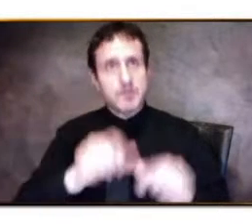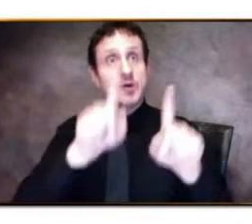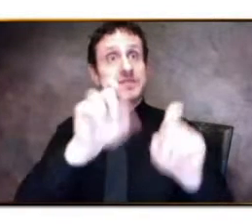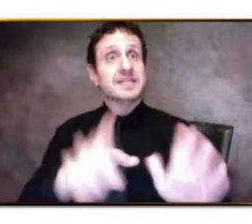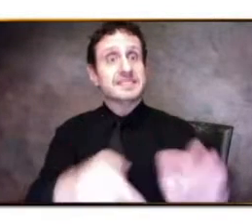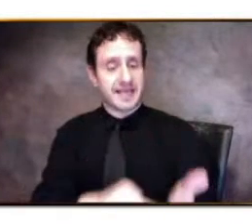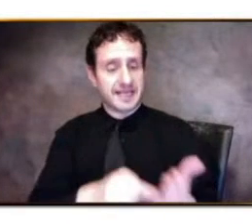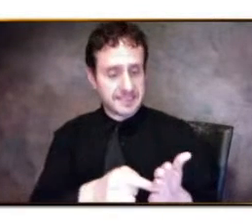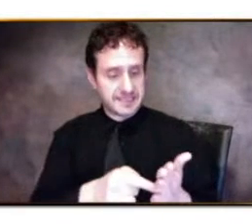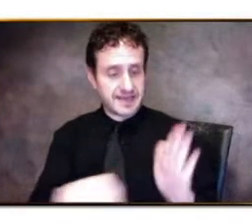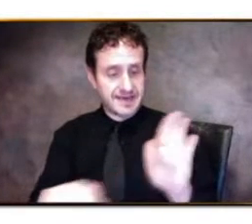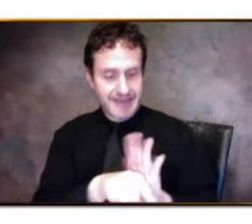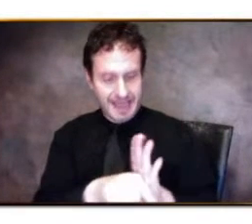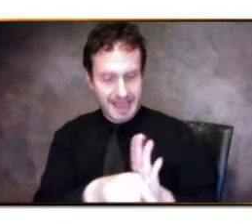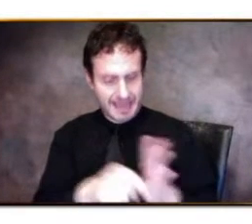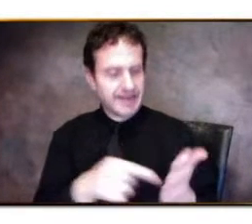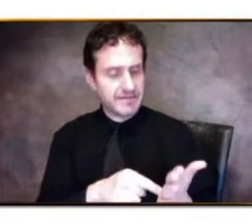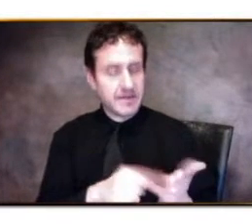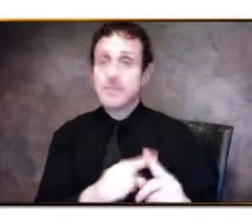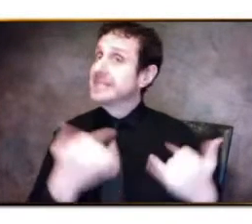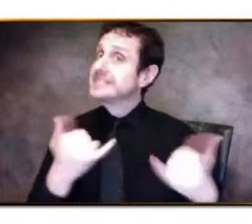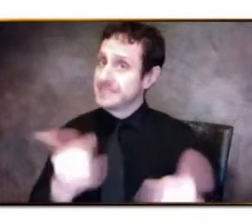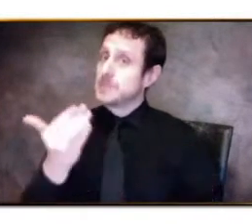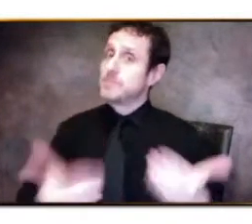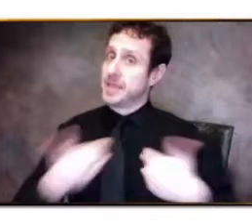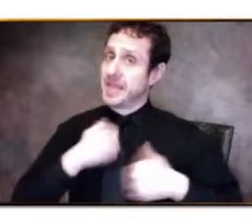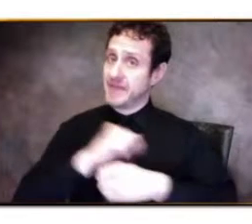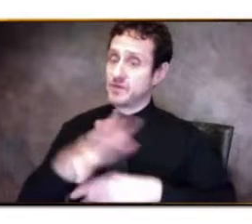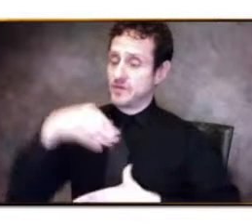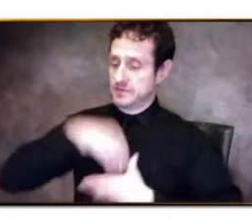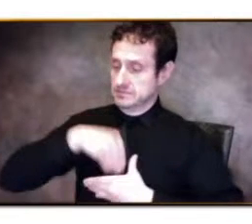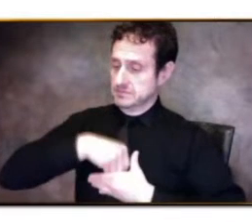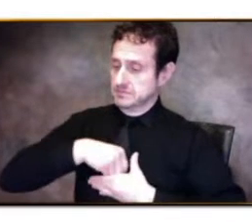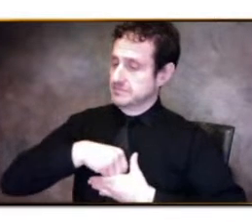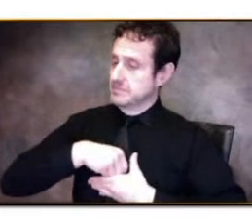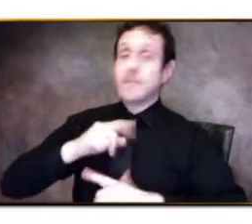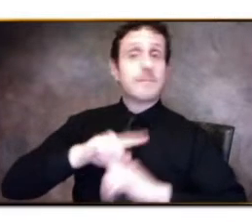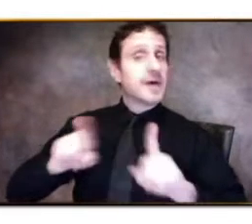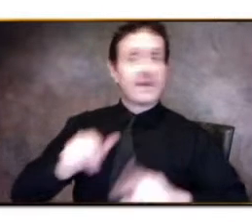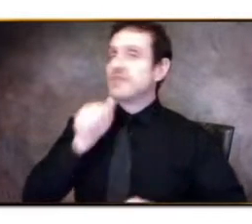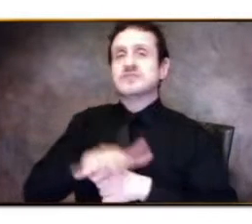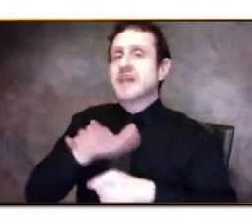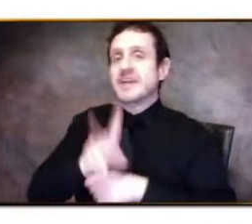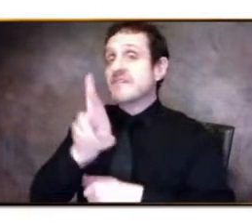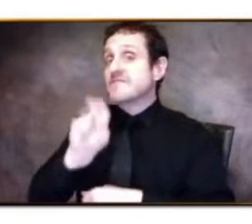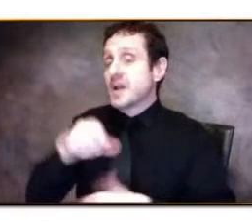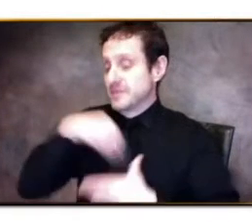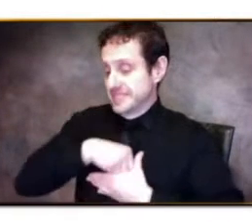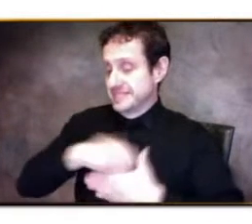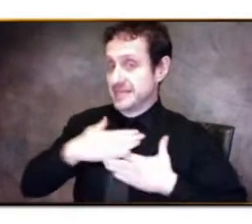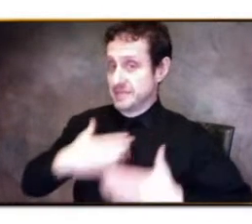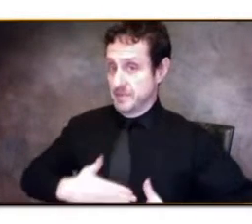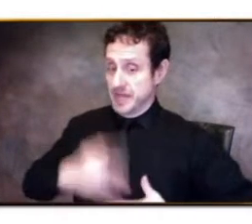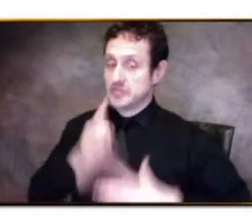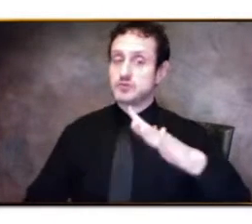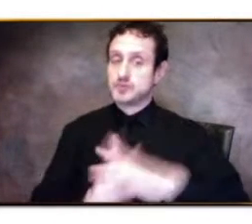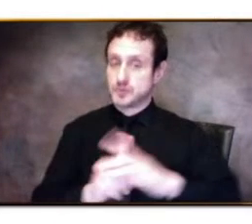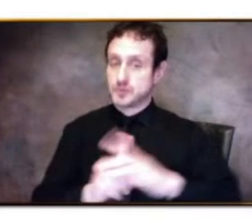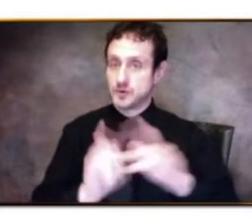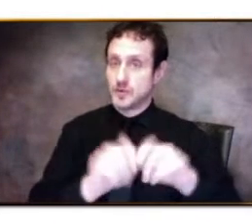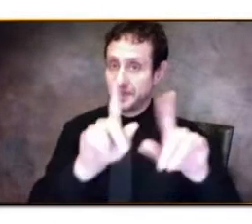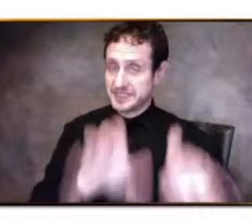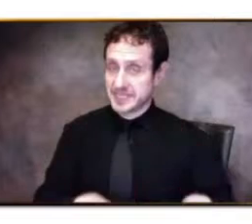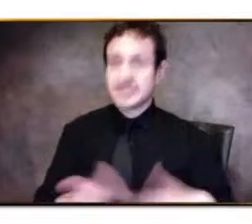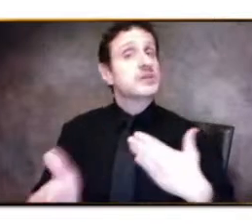were in fact exposed, and it's just too early for the virus to show up on a test. So don't think of a negative test